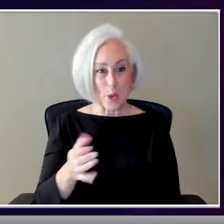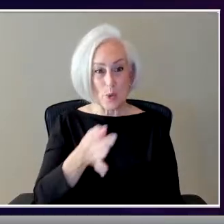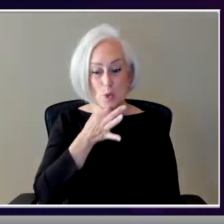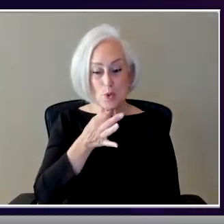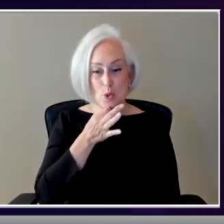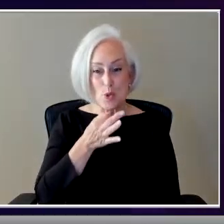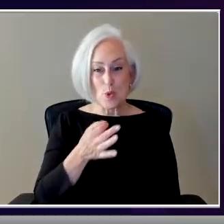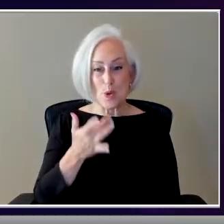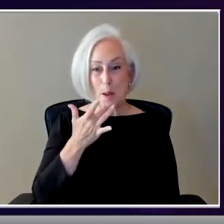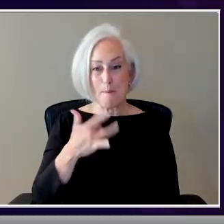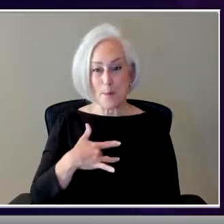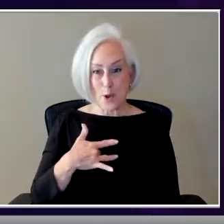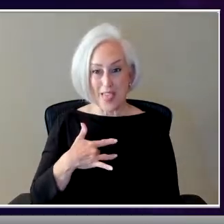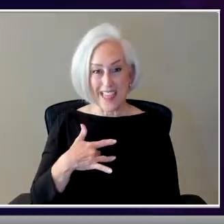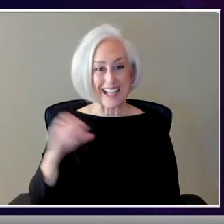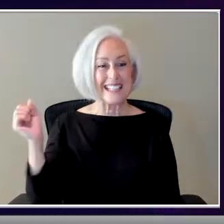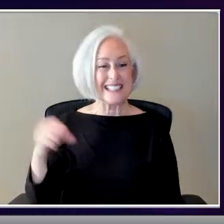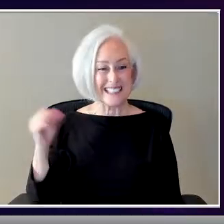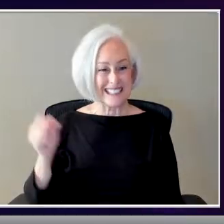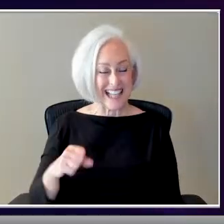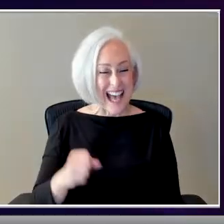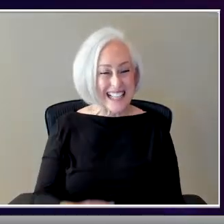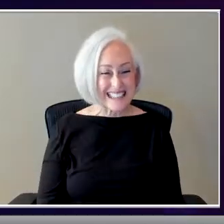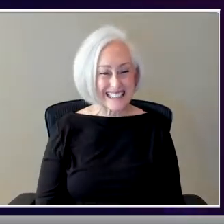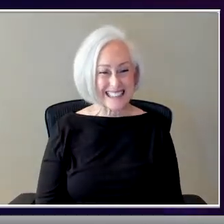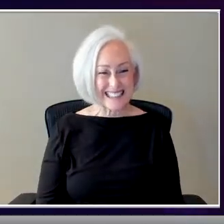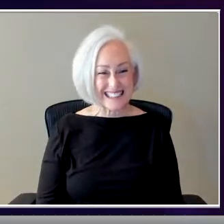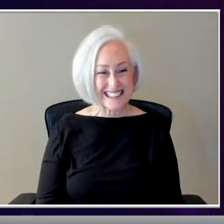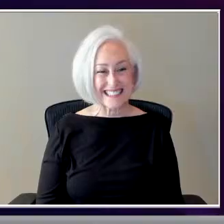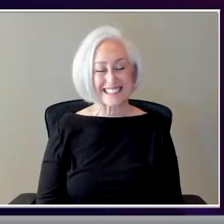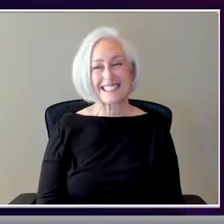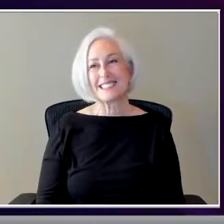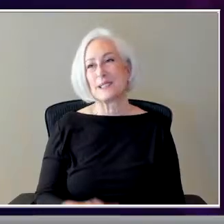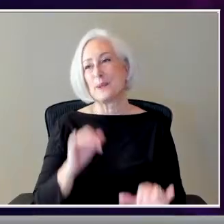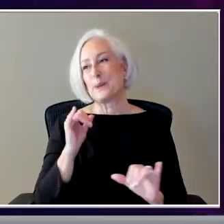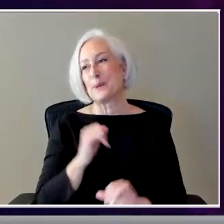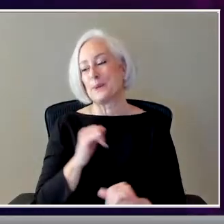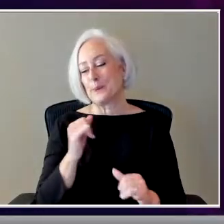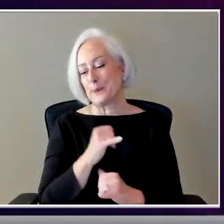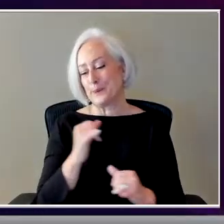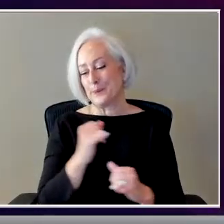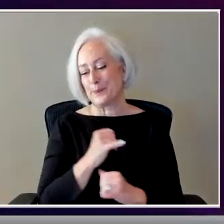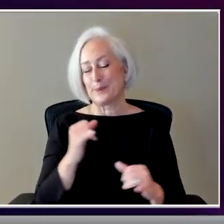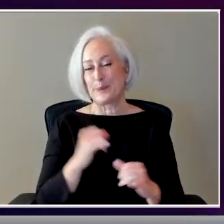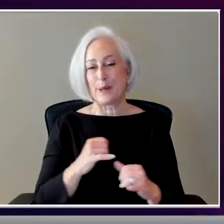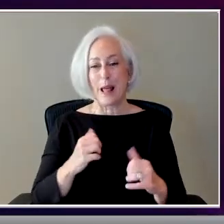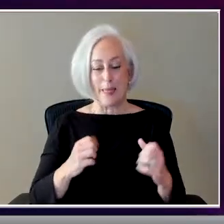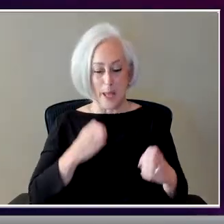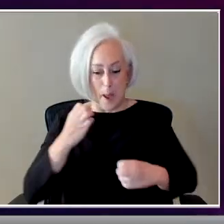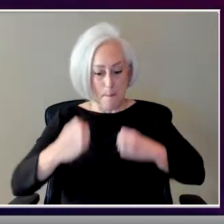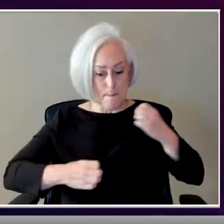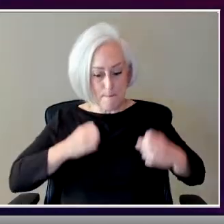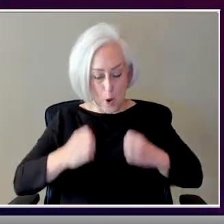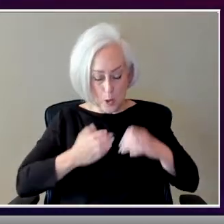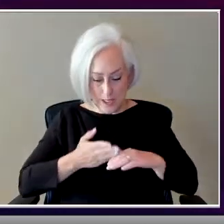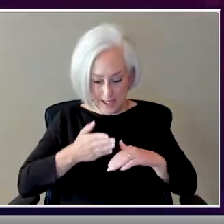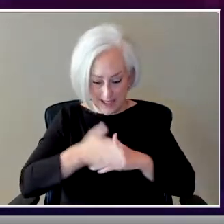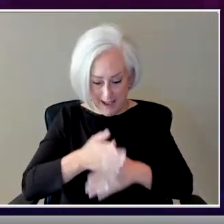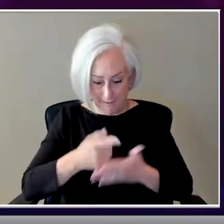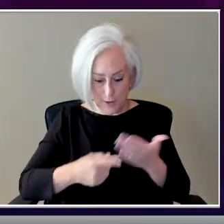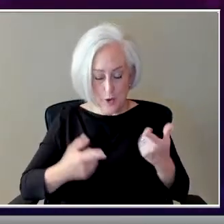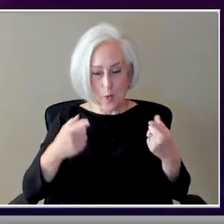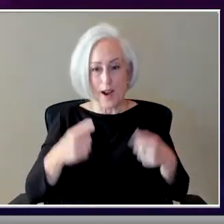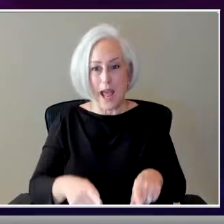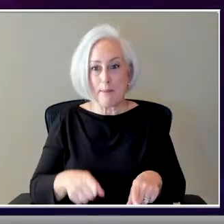this summer. Yes. That is fabulous. The emotions you must have felt after everything you went through. Did you feel like you couldn't